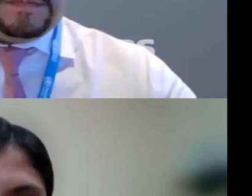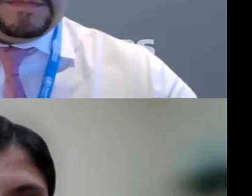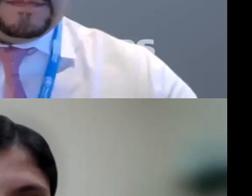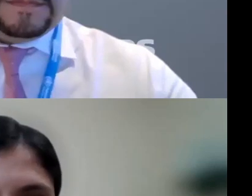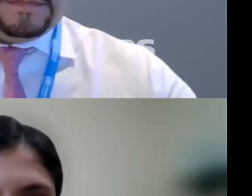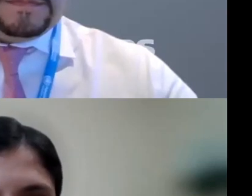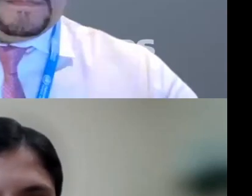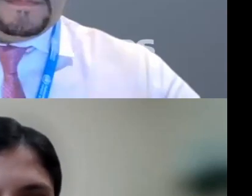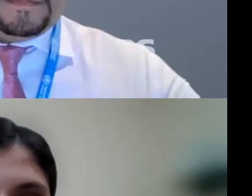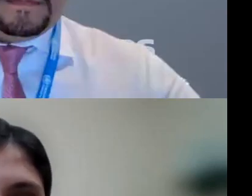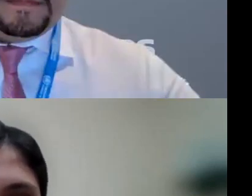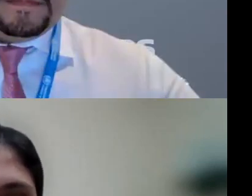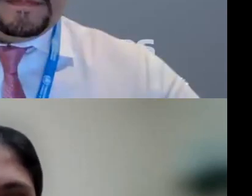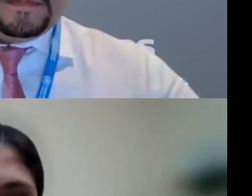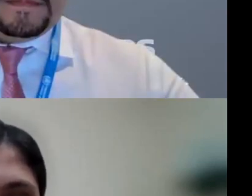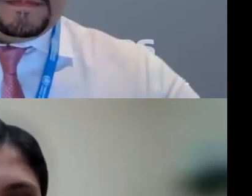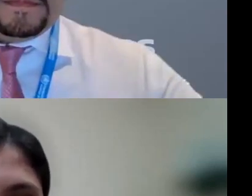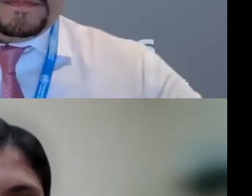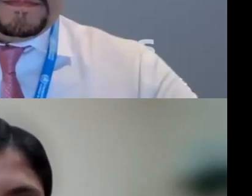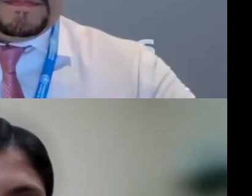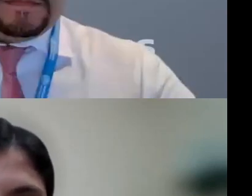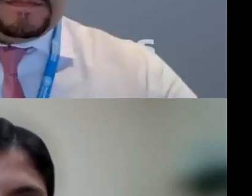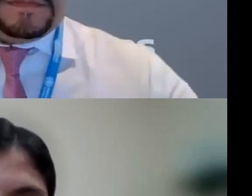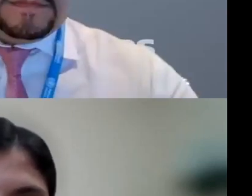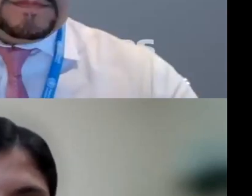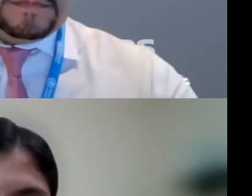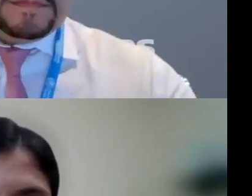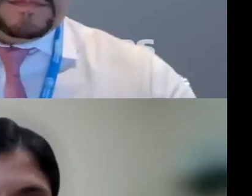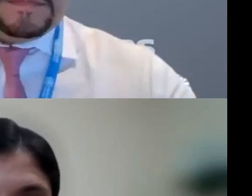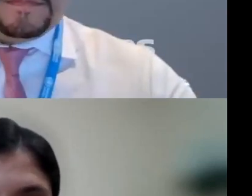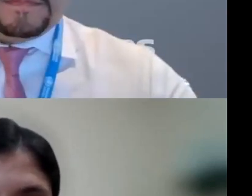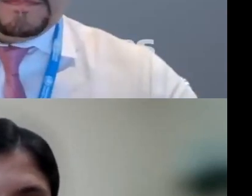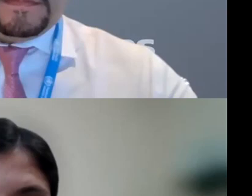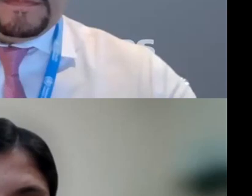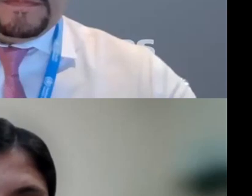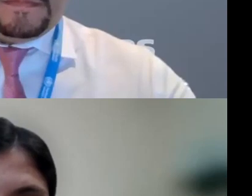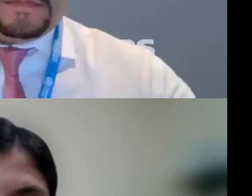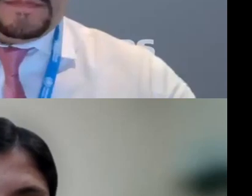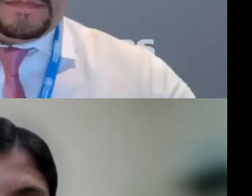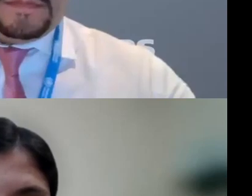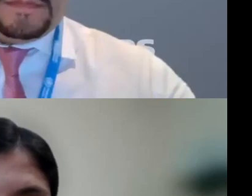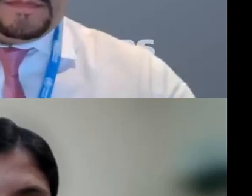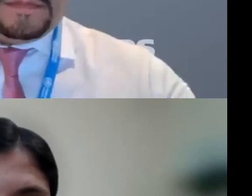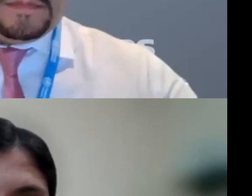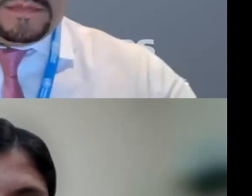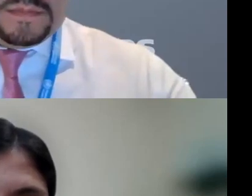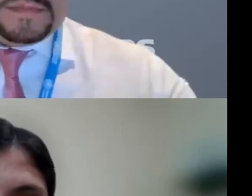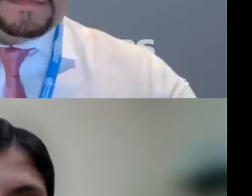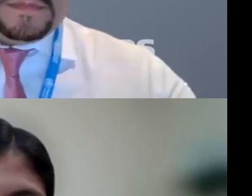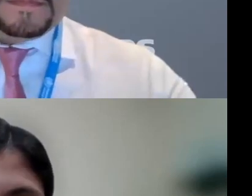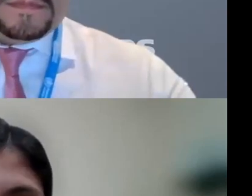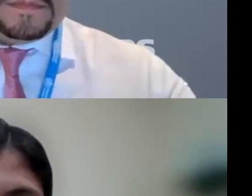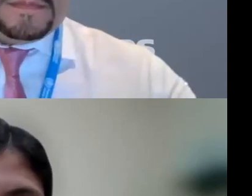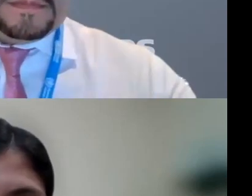this information in order to implement better strategies, plans, in order to respond to this situation. But